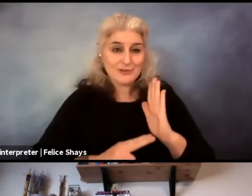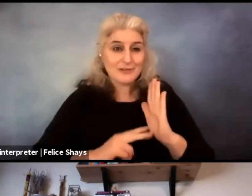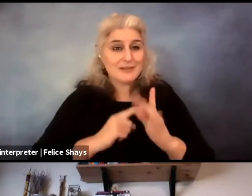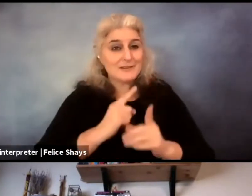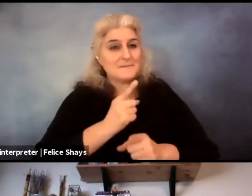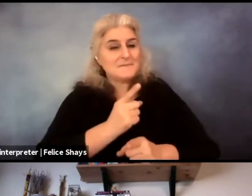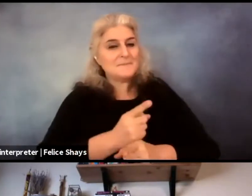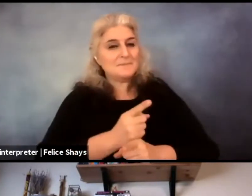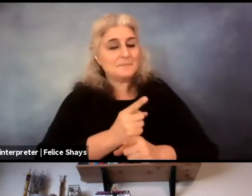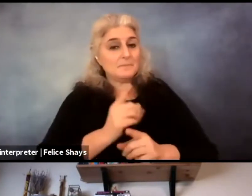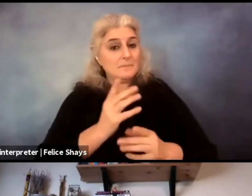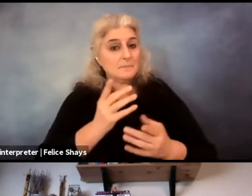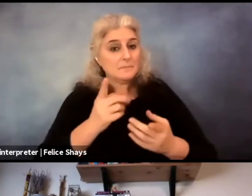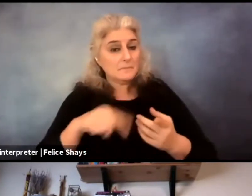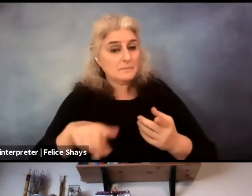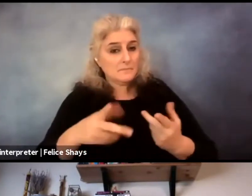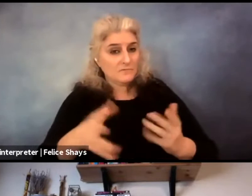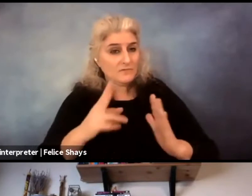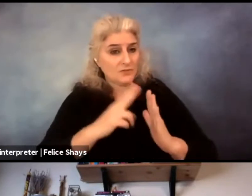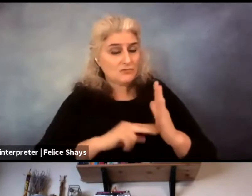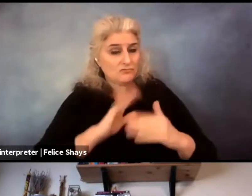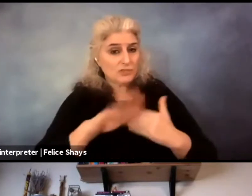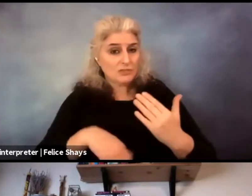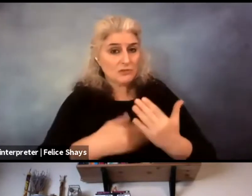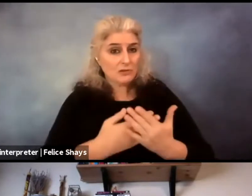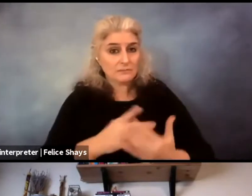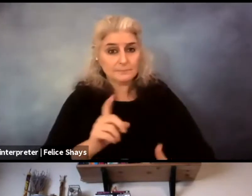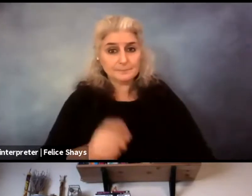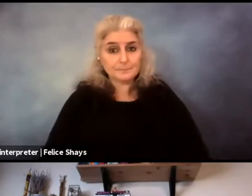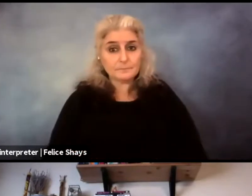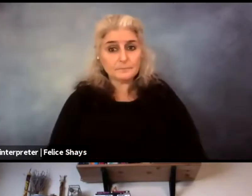Were you all able to finish?